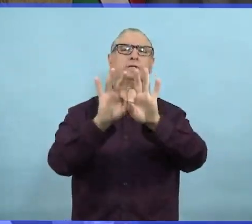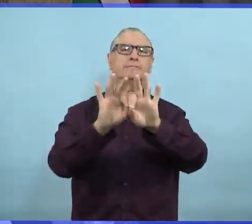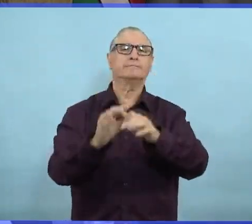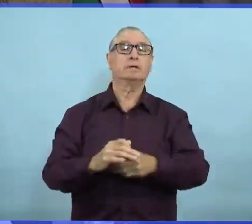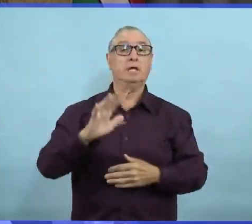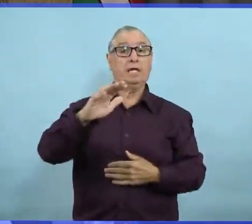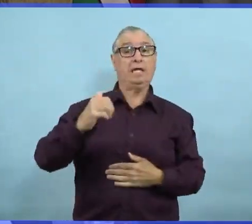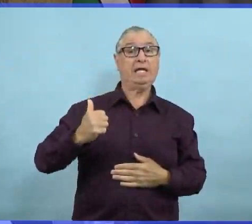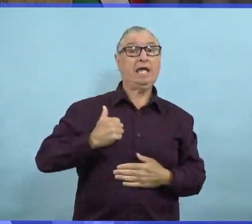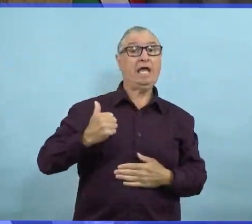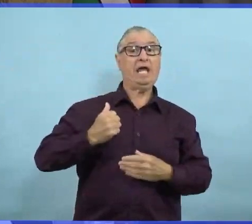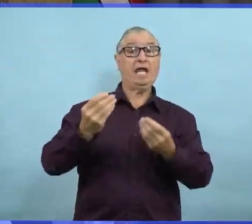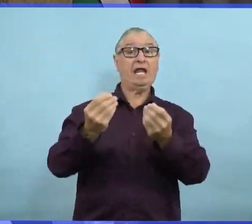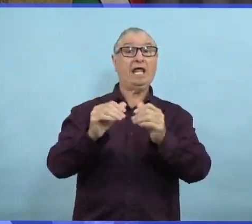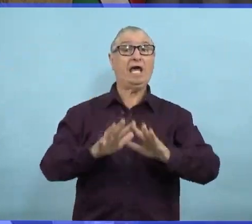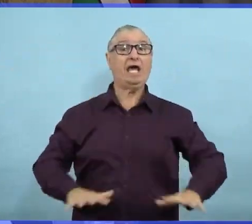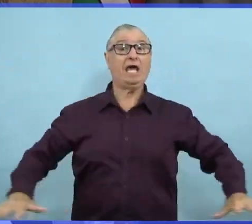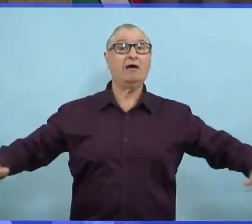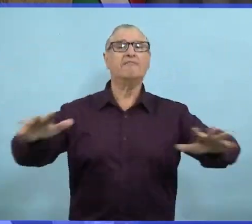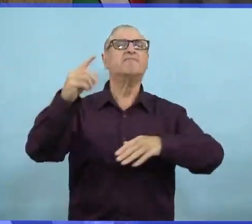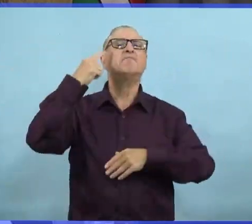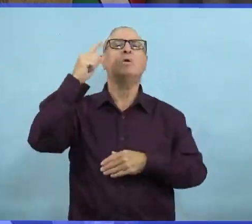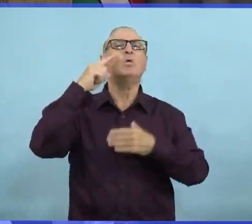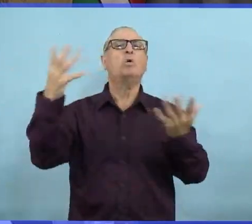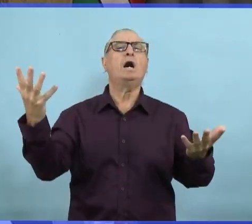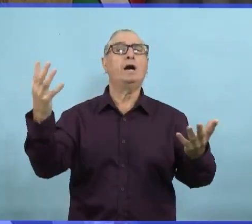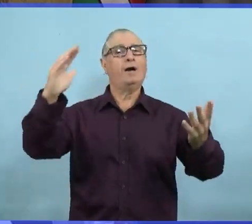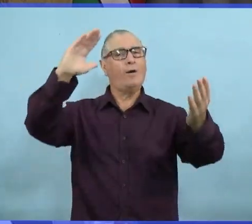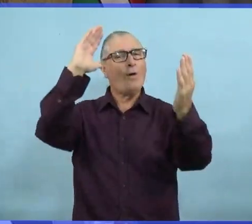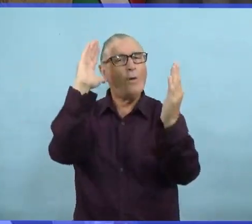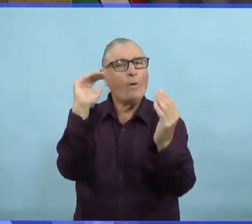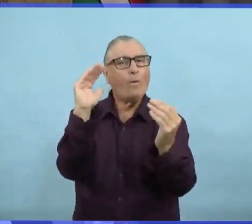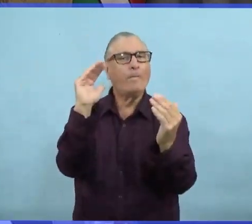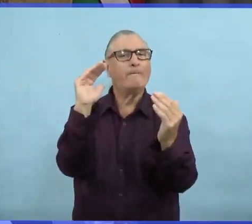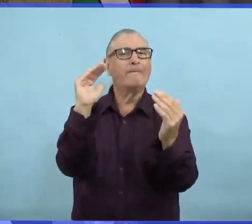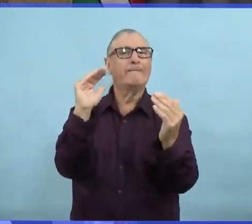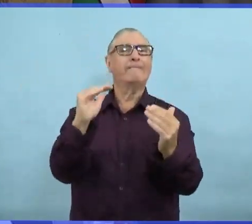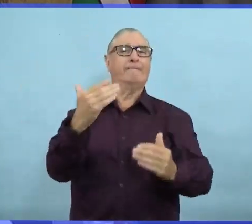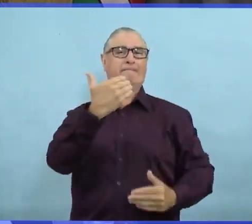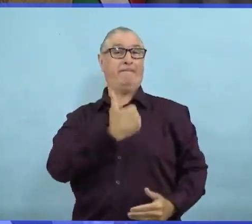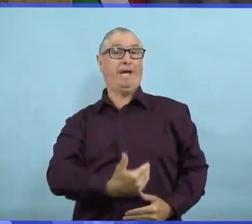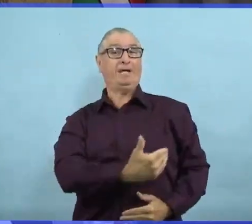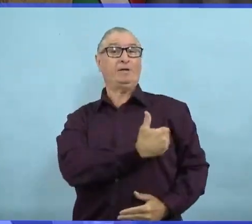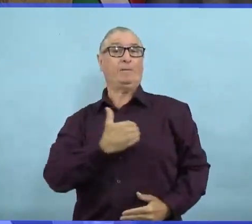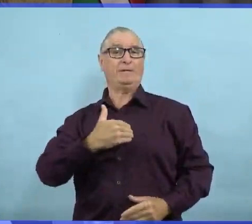Manitoba is the special heart of Canada. And we continue to draw people here